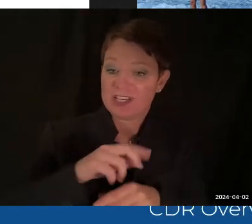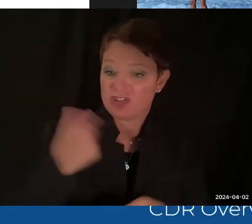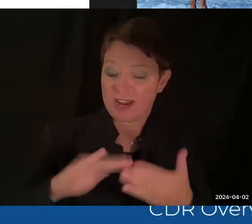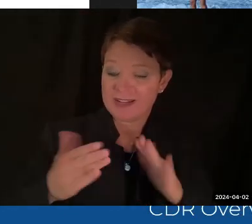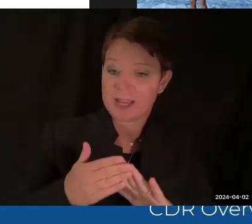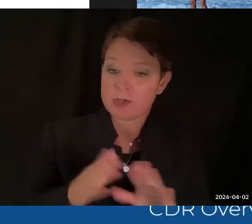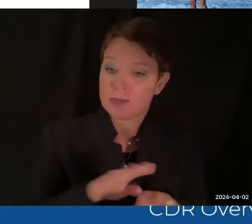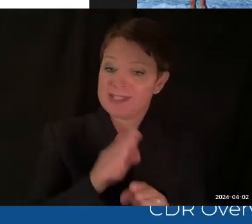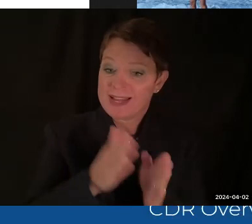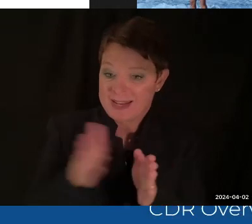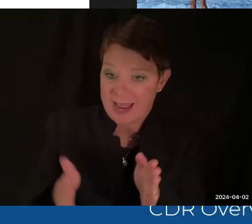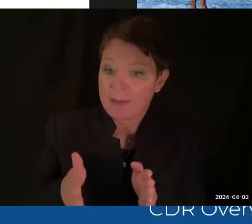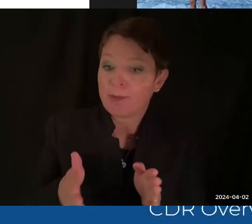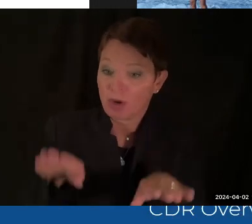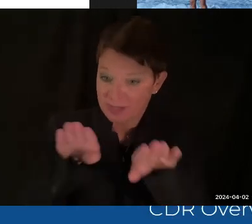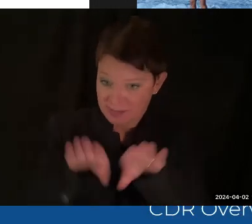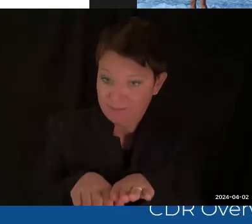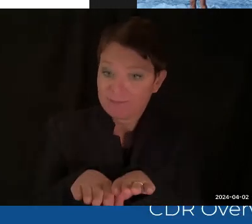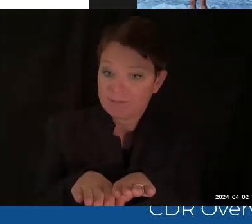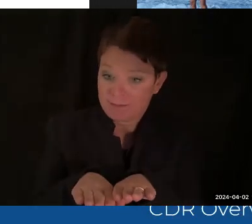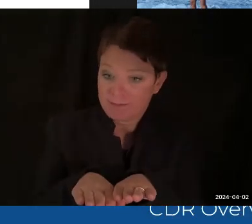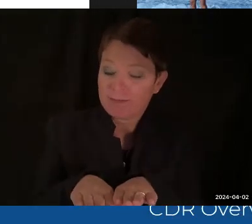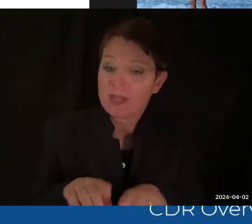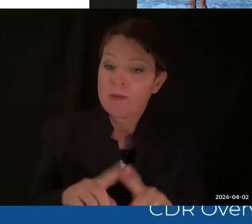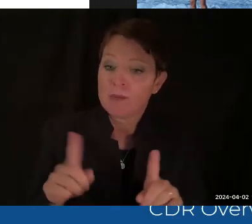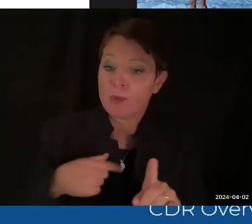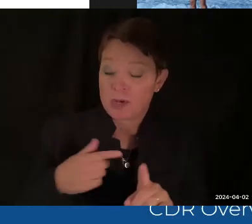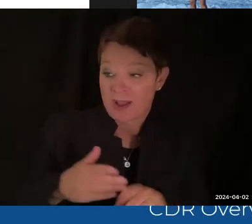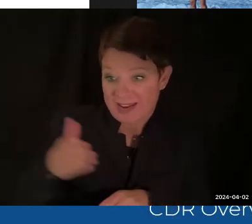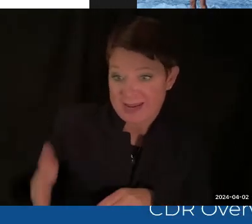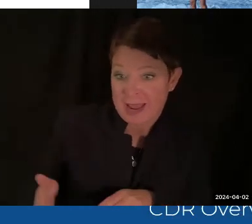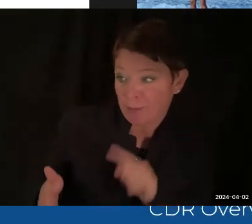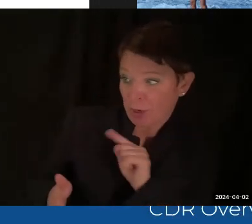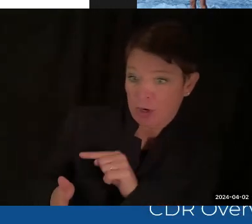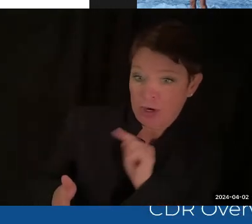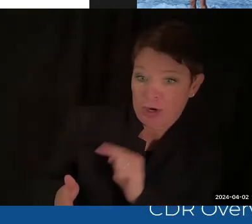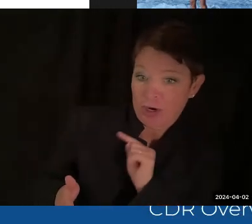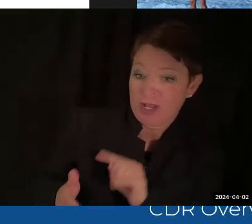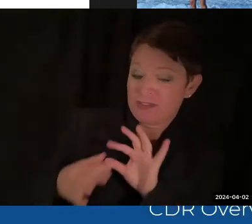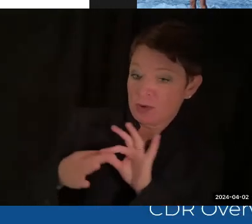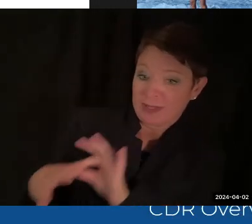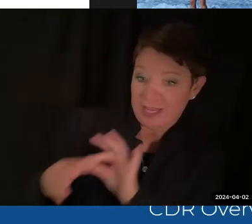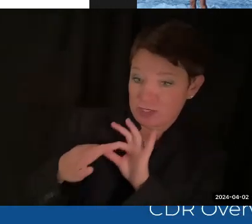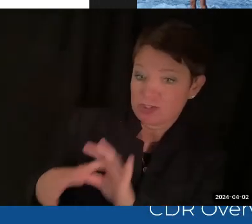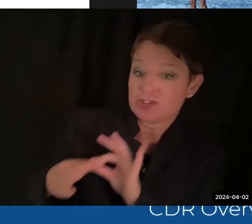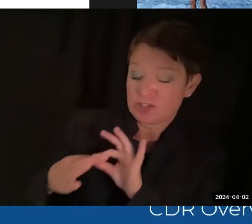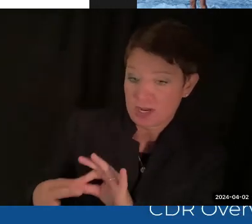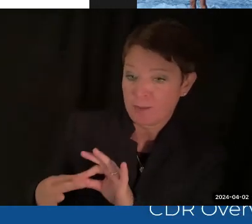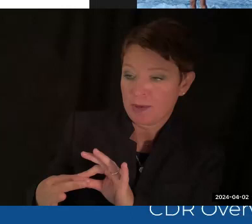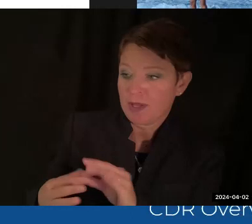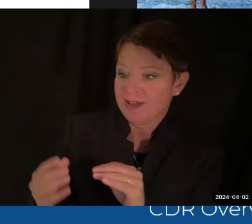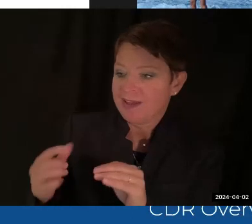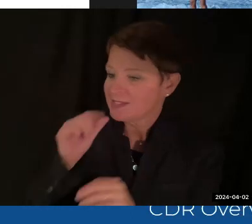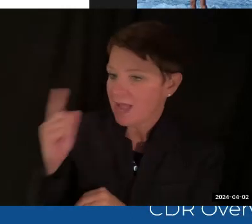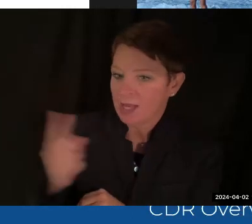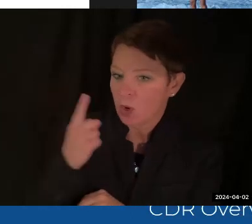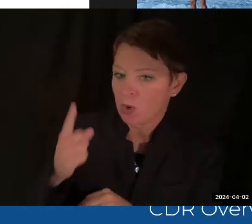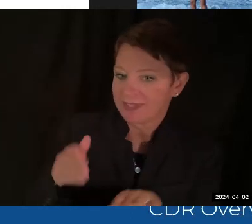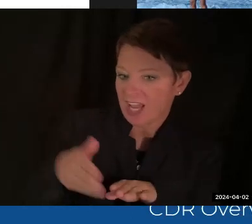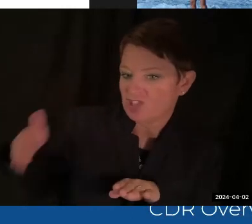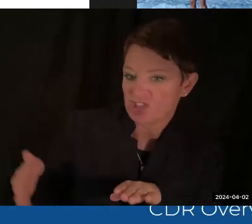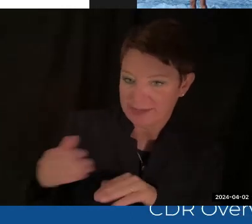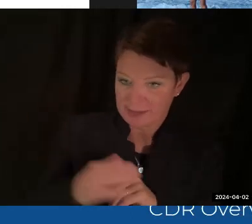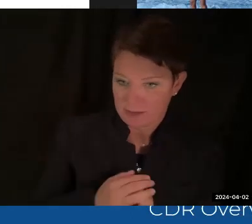next door neighbor, and it is when you have a neighbor, that is a relationship that is much more than just